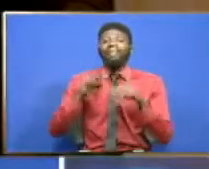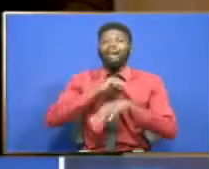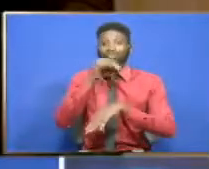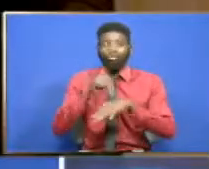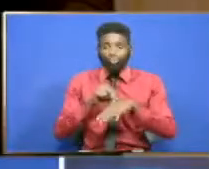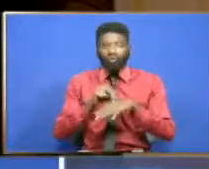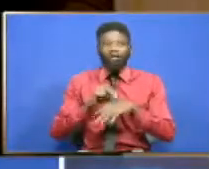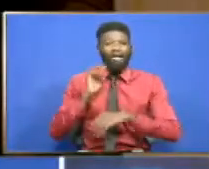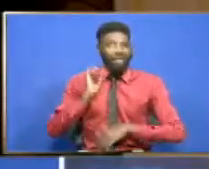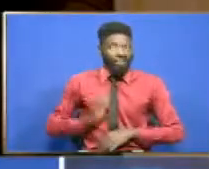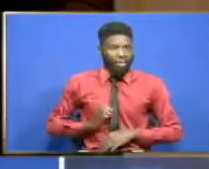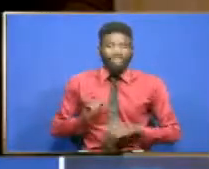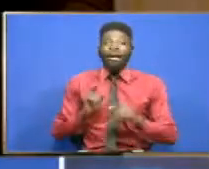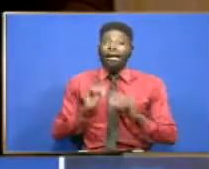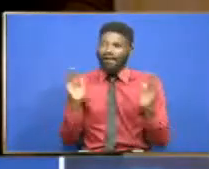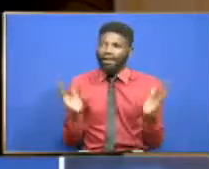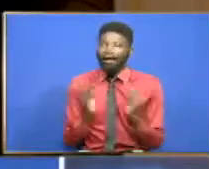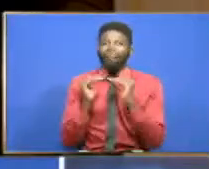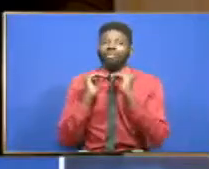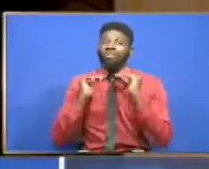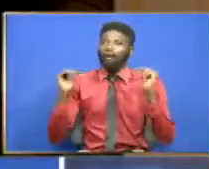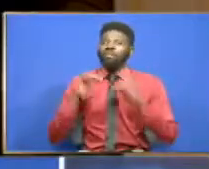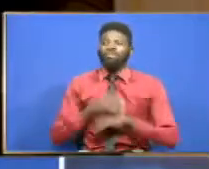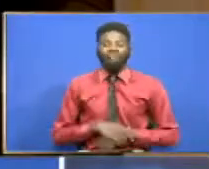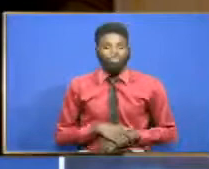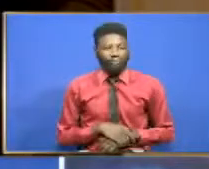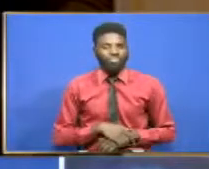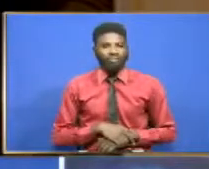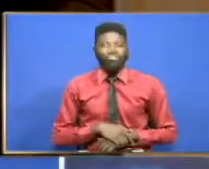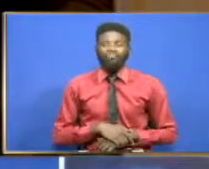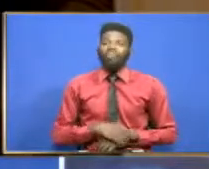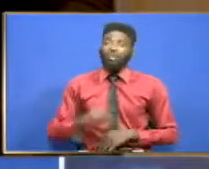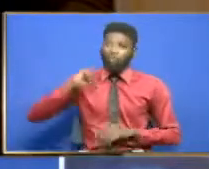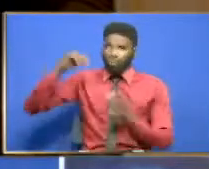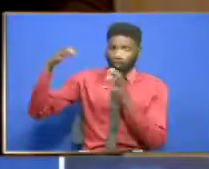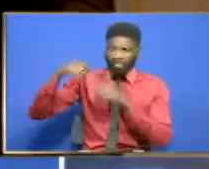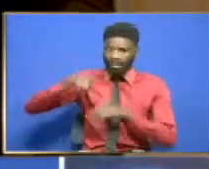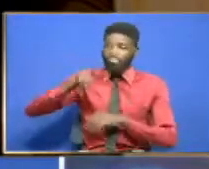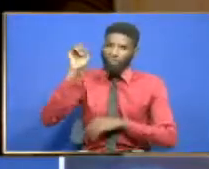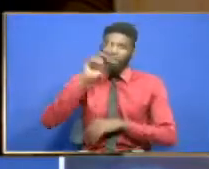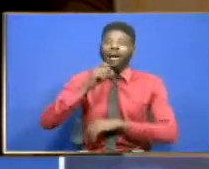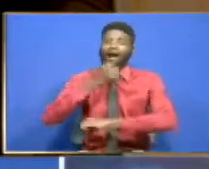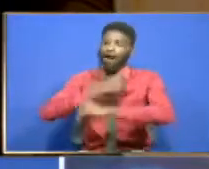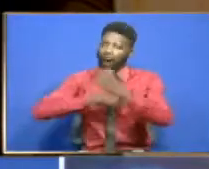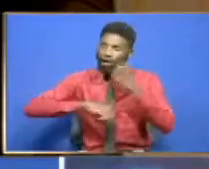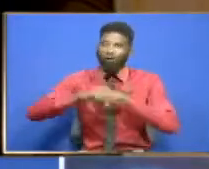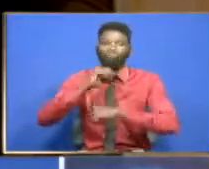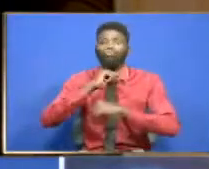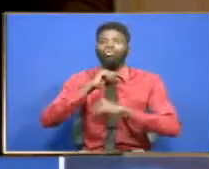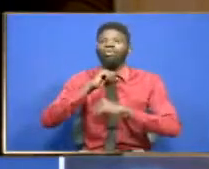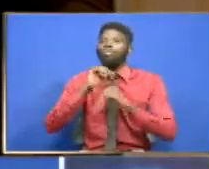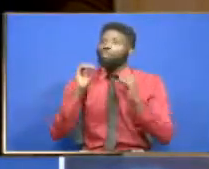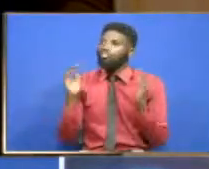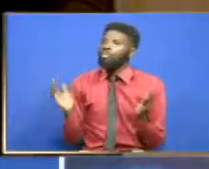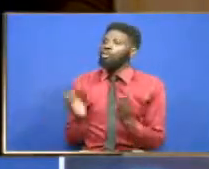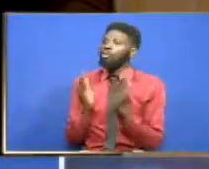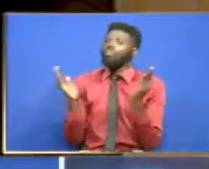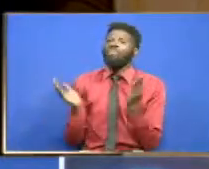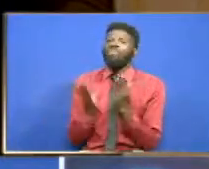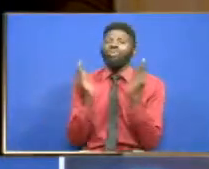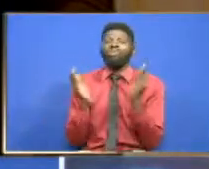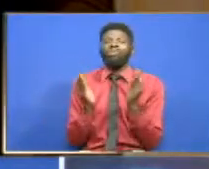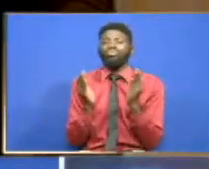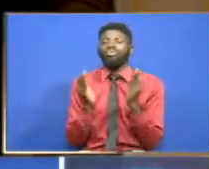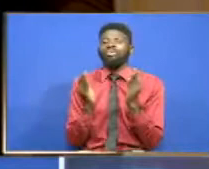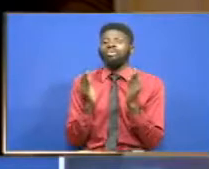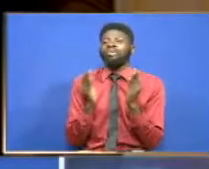Adding as well to take a personal initiative in promoting the key aspects of this, not for this document,